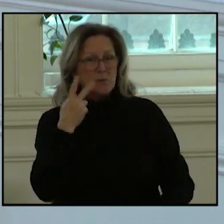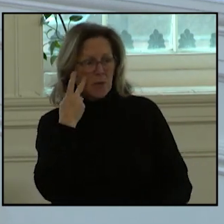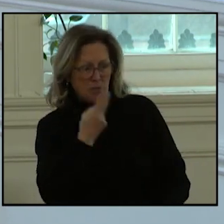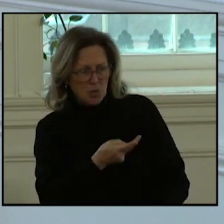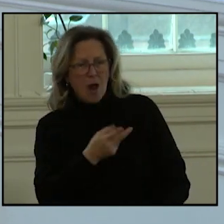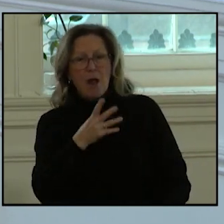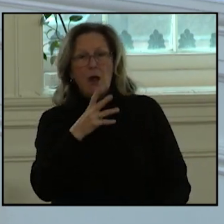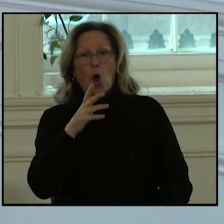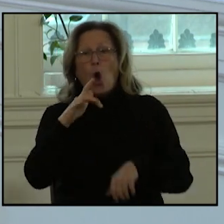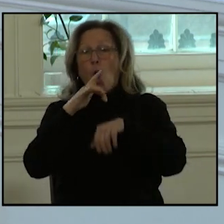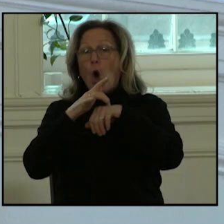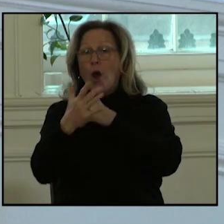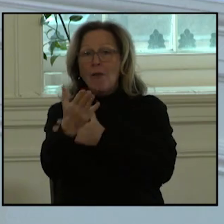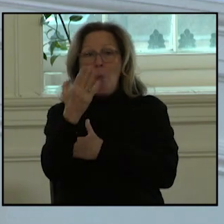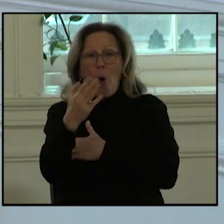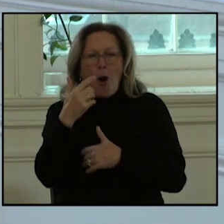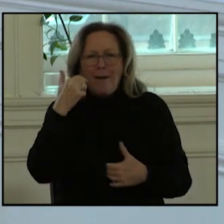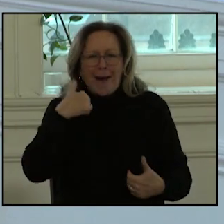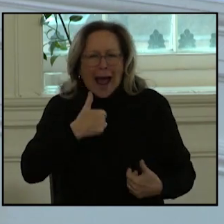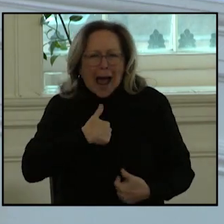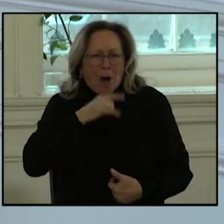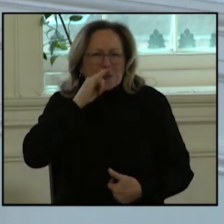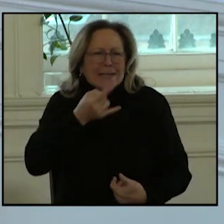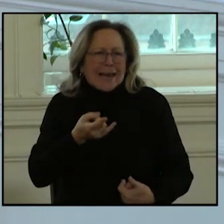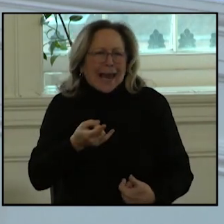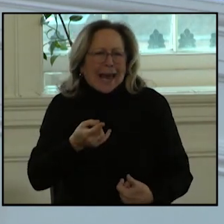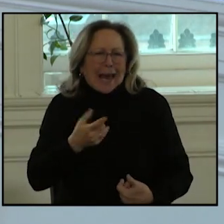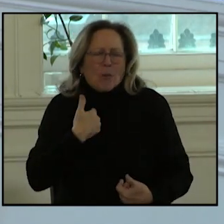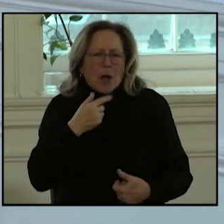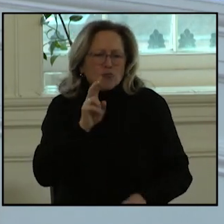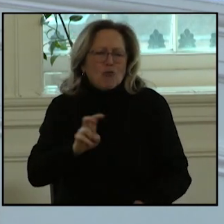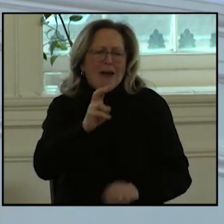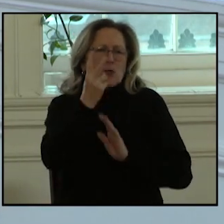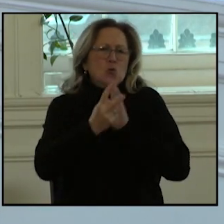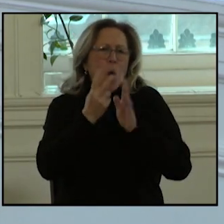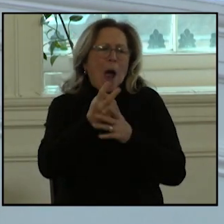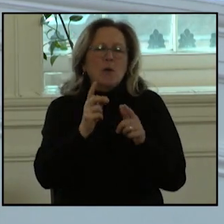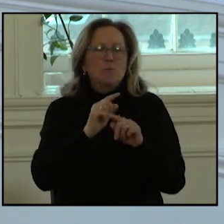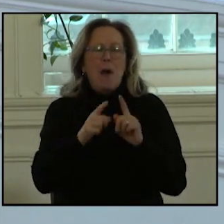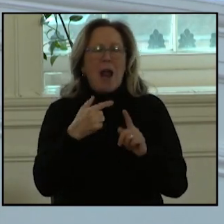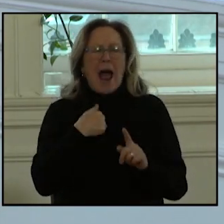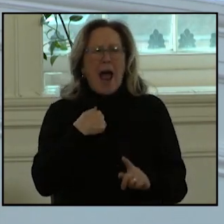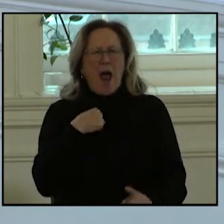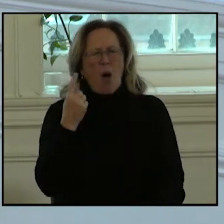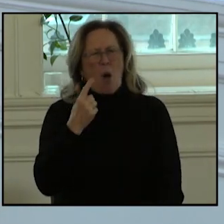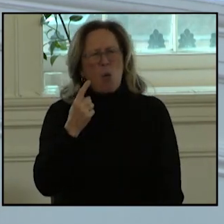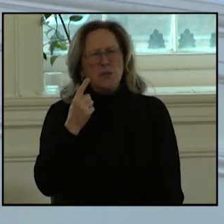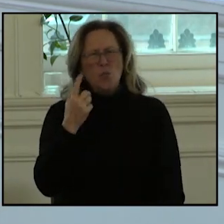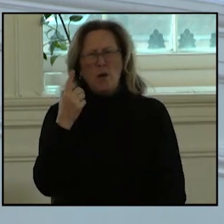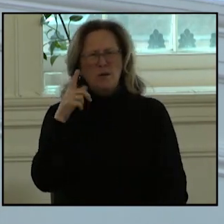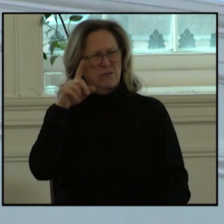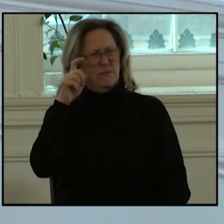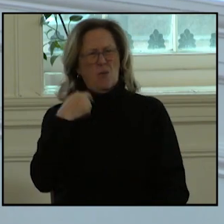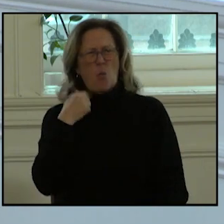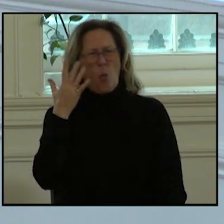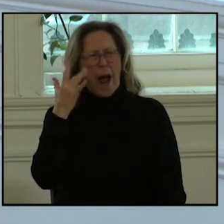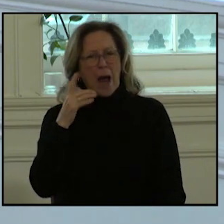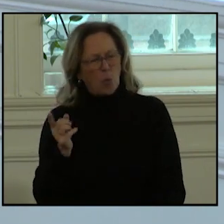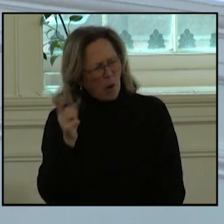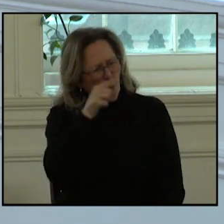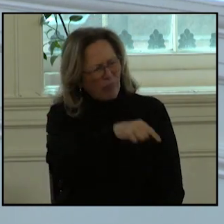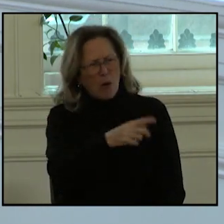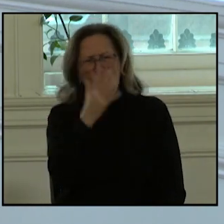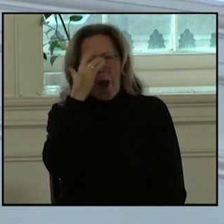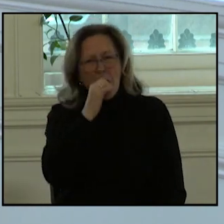we're traveling. And you know, when you're a little kid, 2 hours seem like forever. And it's like, why are we always going to them? Why can't they come to us? And my mother